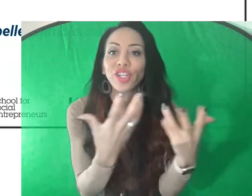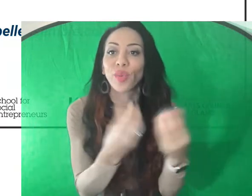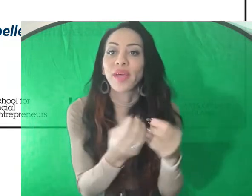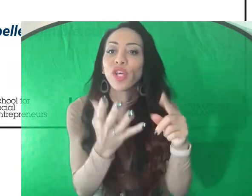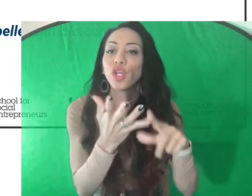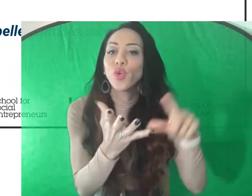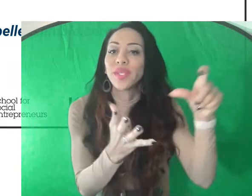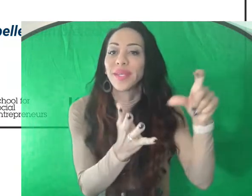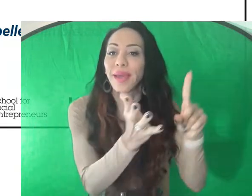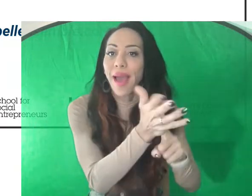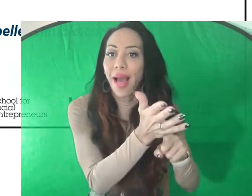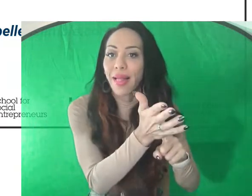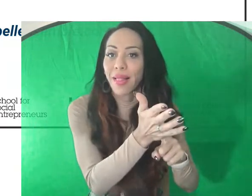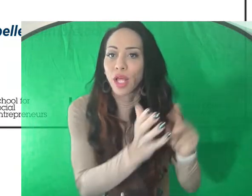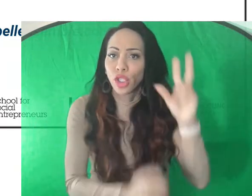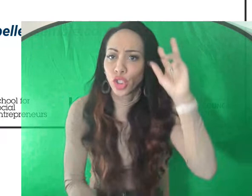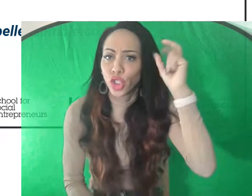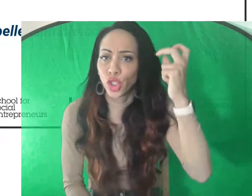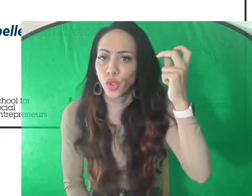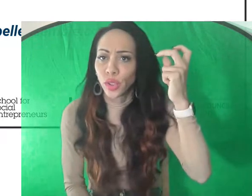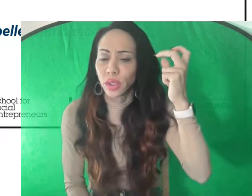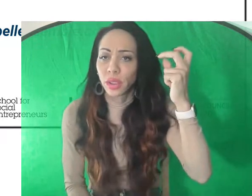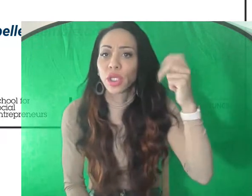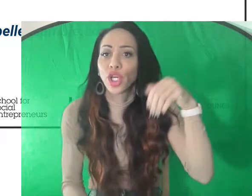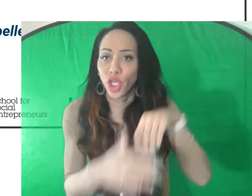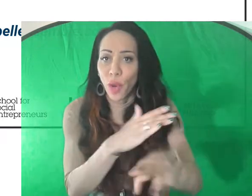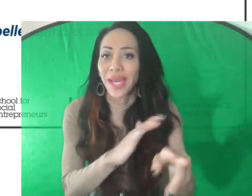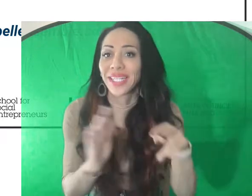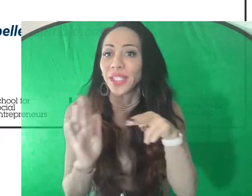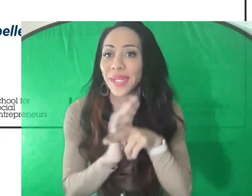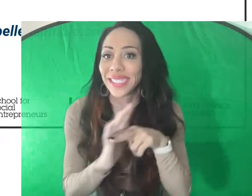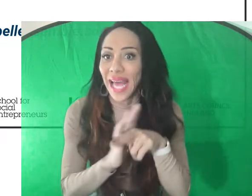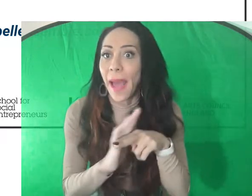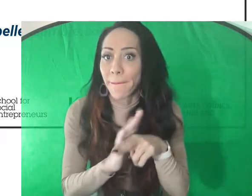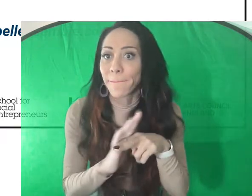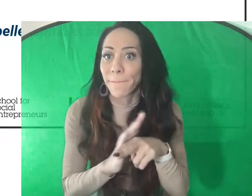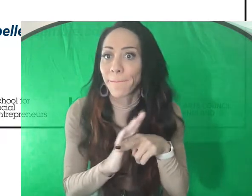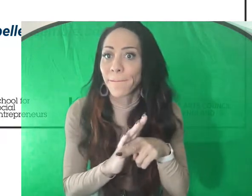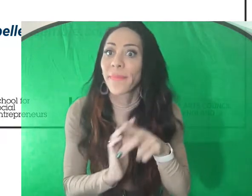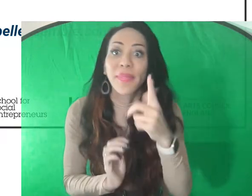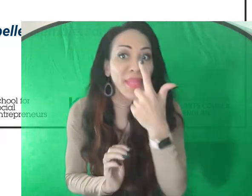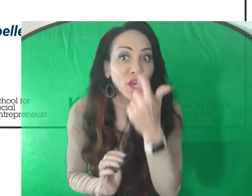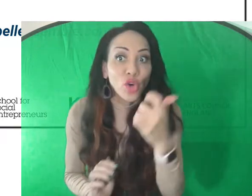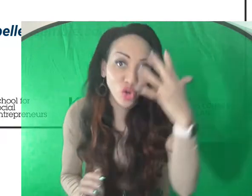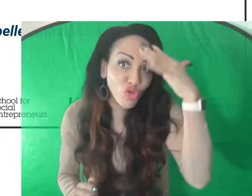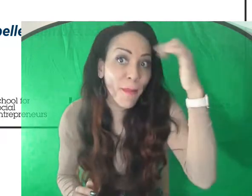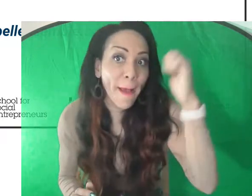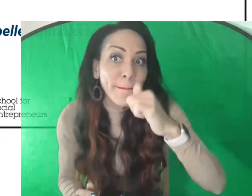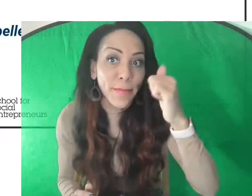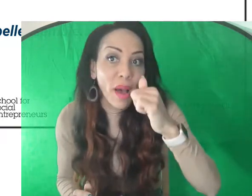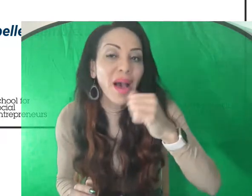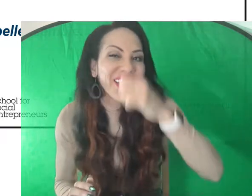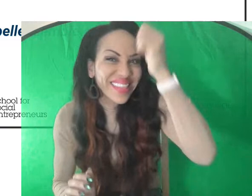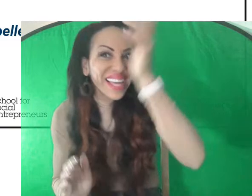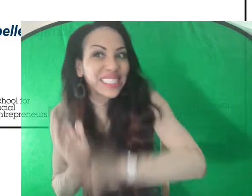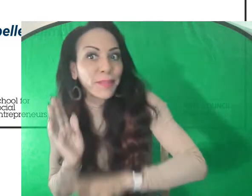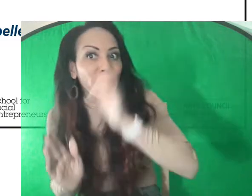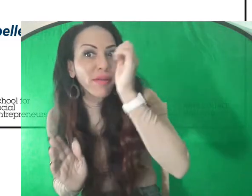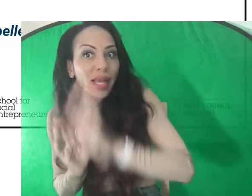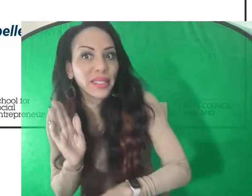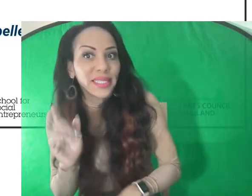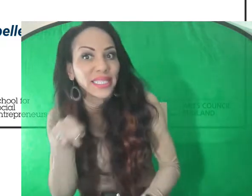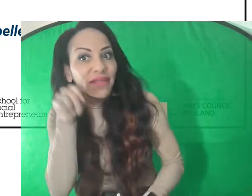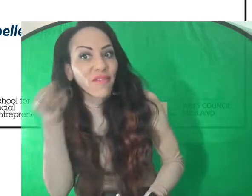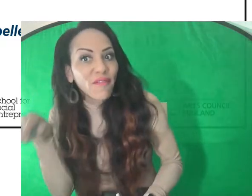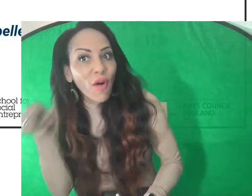was students being able to go into an exam and I reckon they would be able to remember the experiences they had and go, oh yeah, that was this